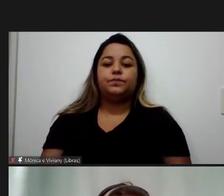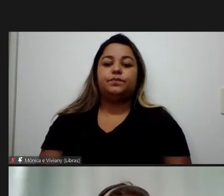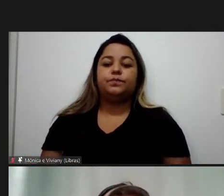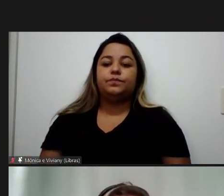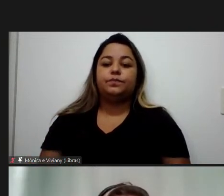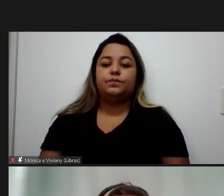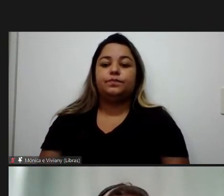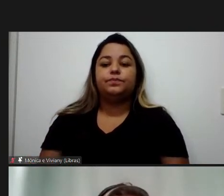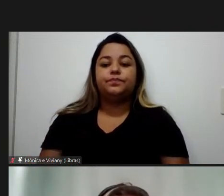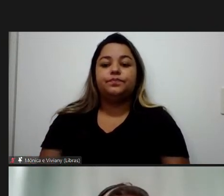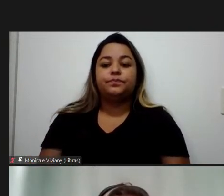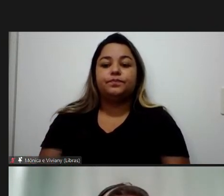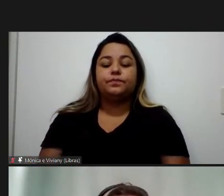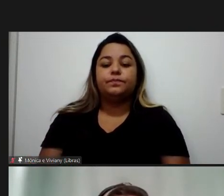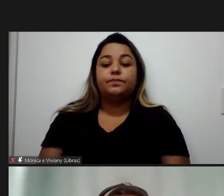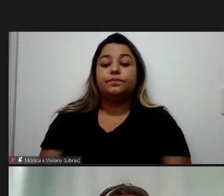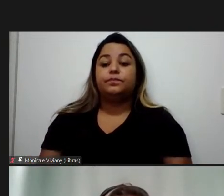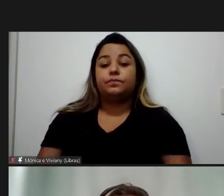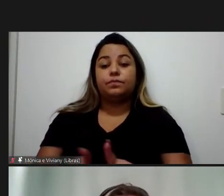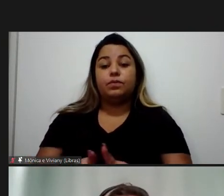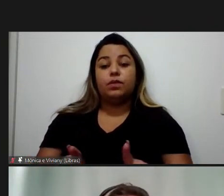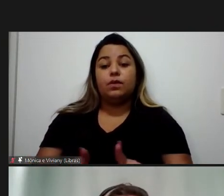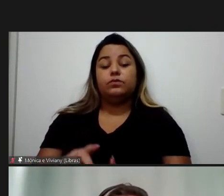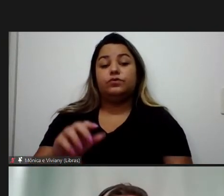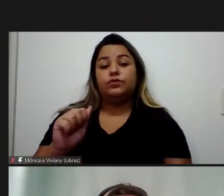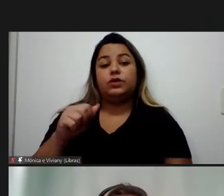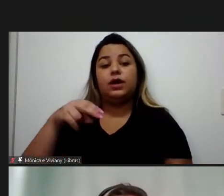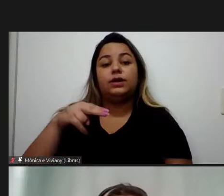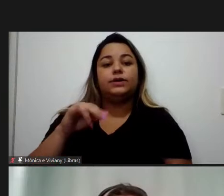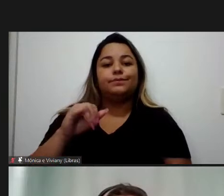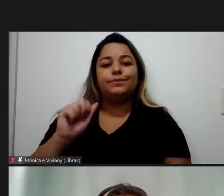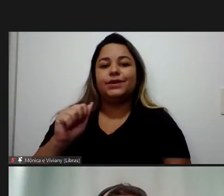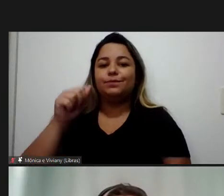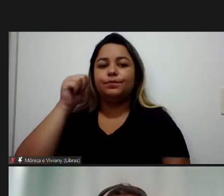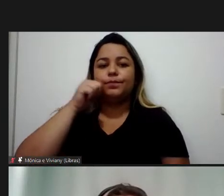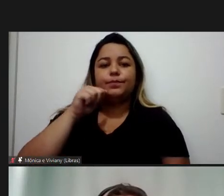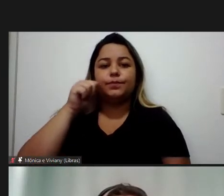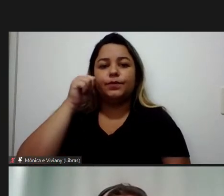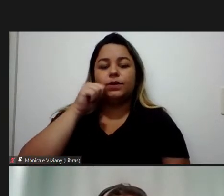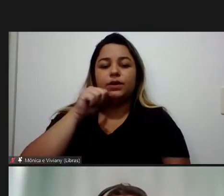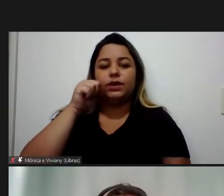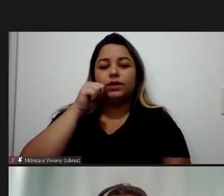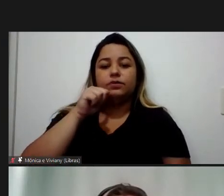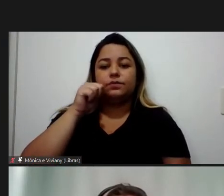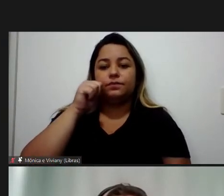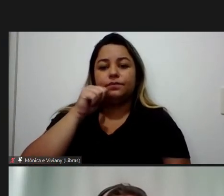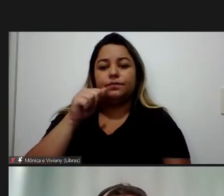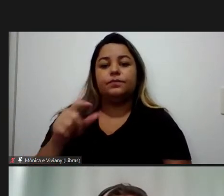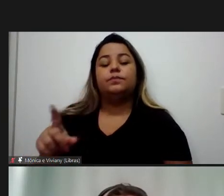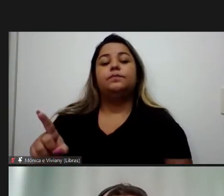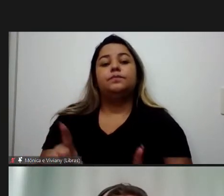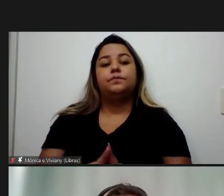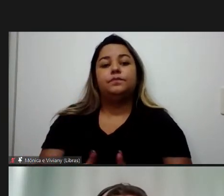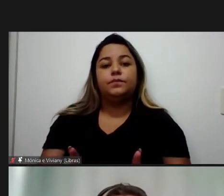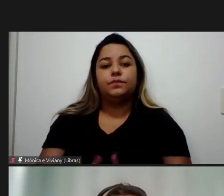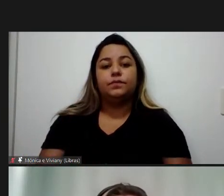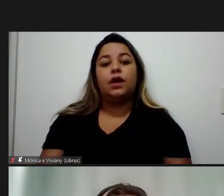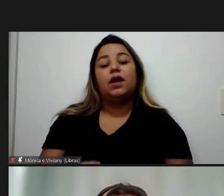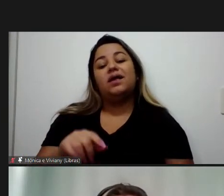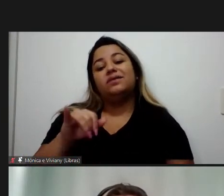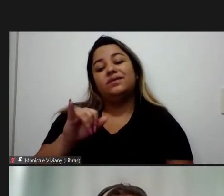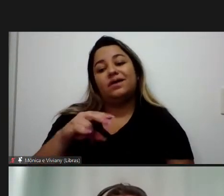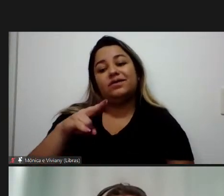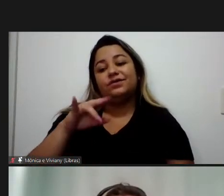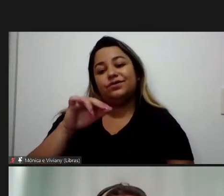prevention of anemia in women. We're starting to see countries like India, for example, who are more serious